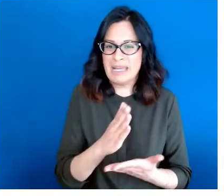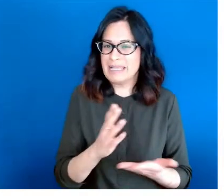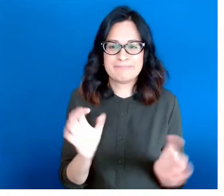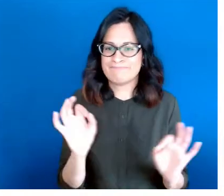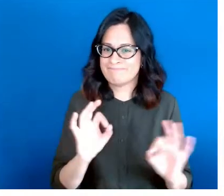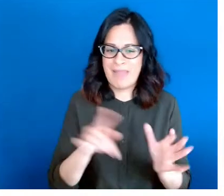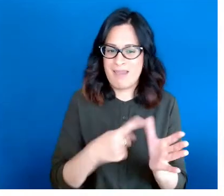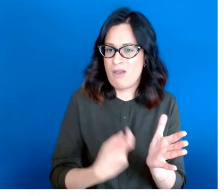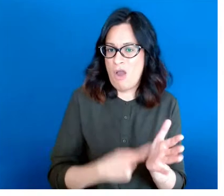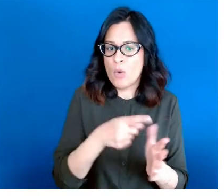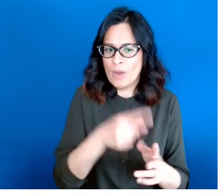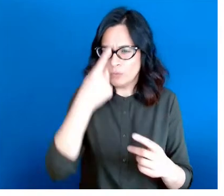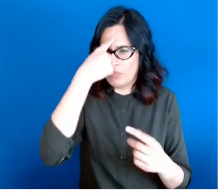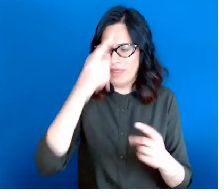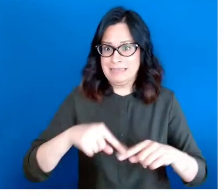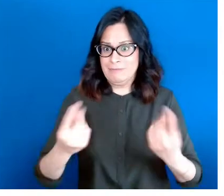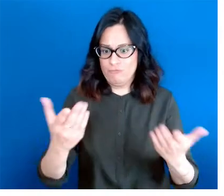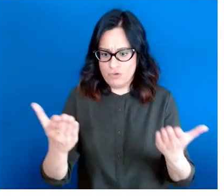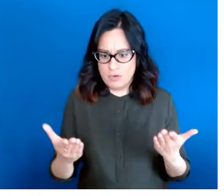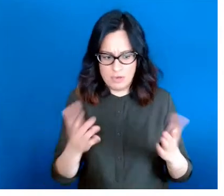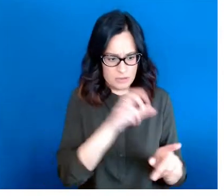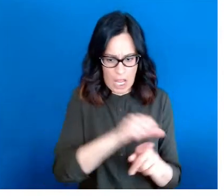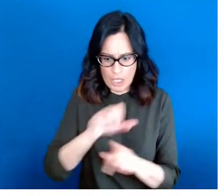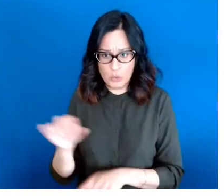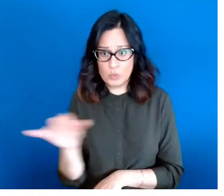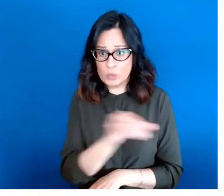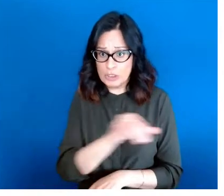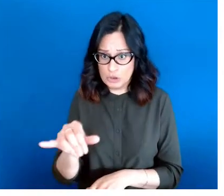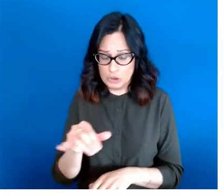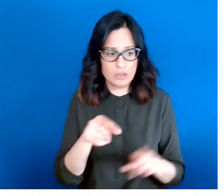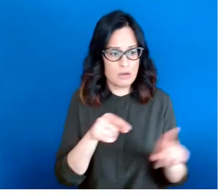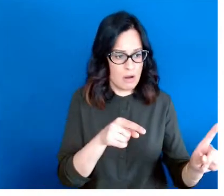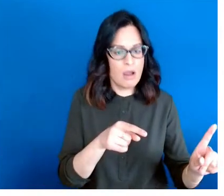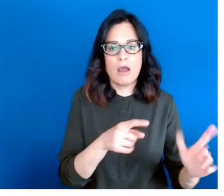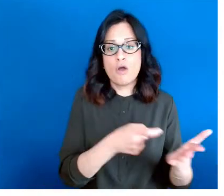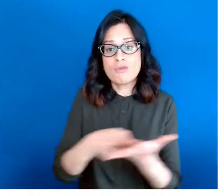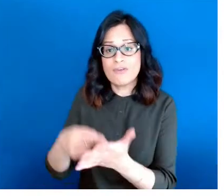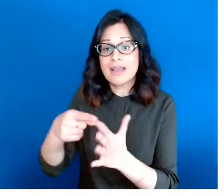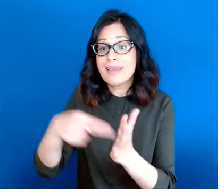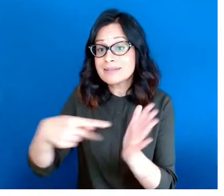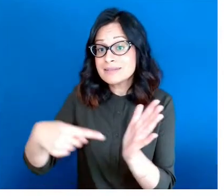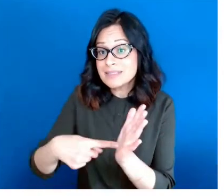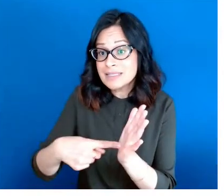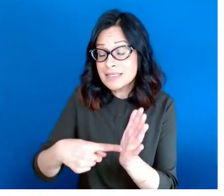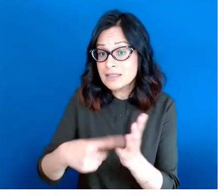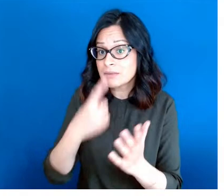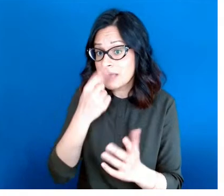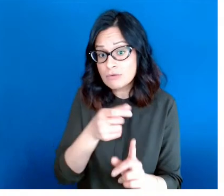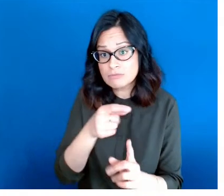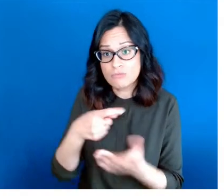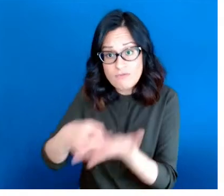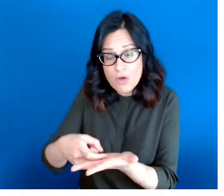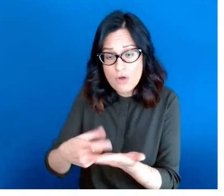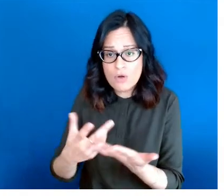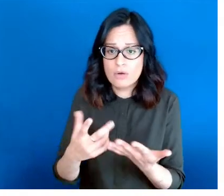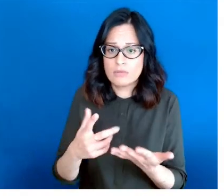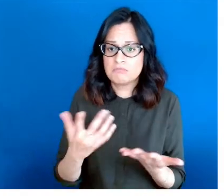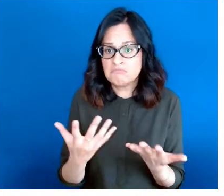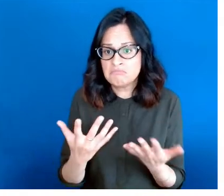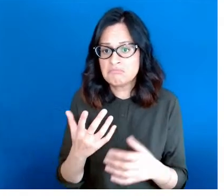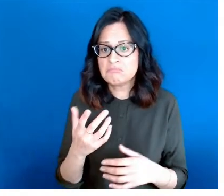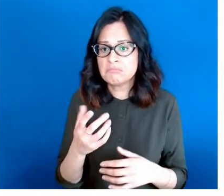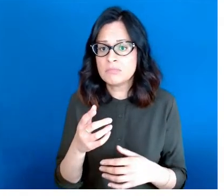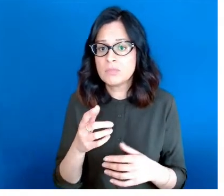differential diagnosis and refer to an ENT specialist if people have